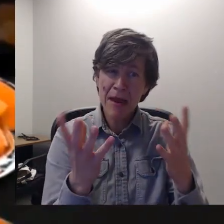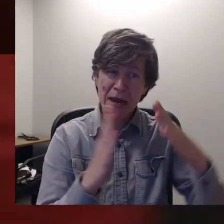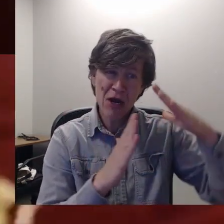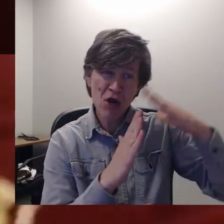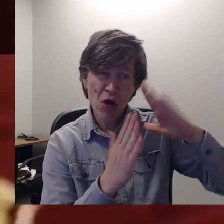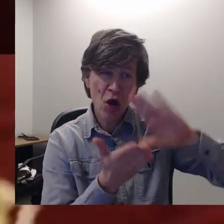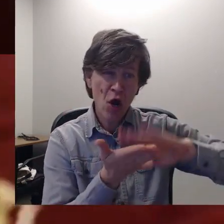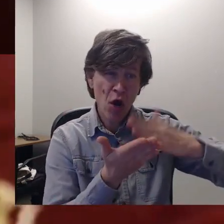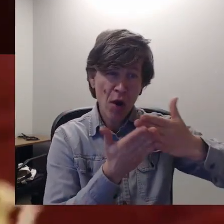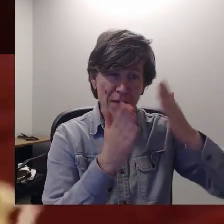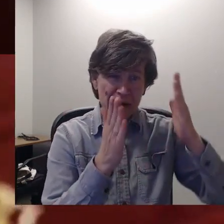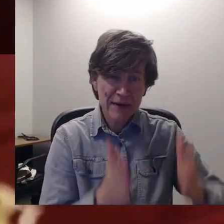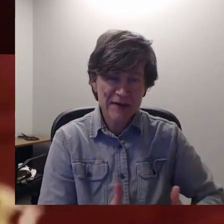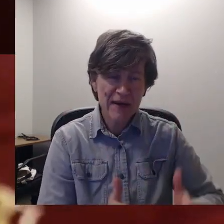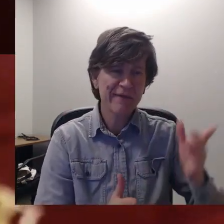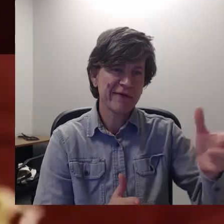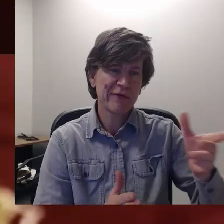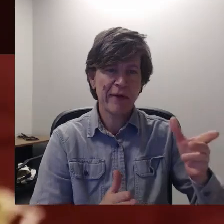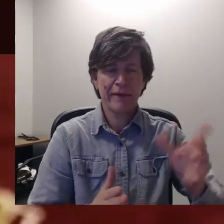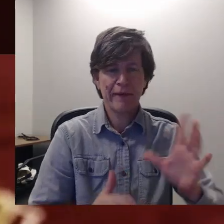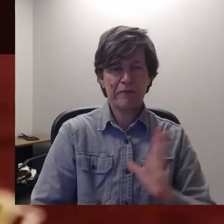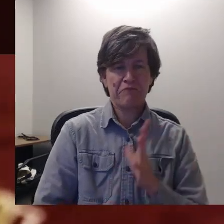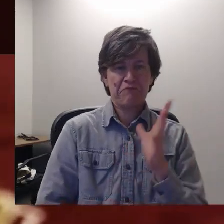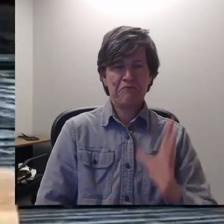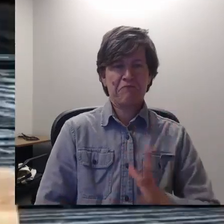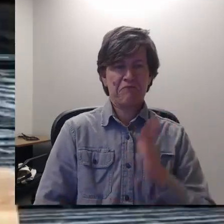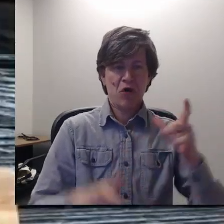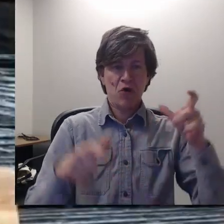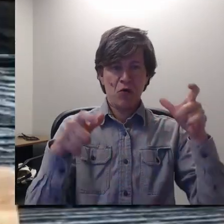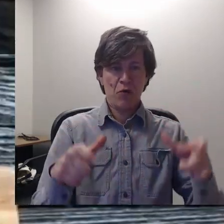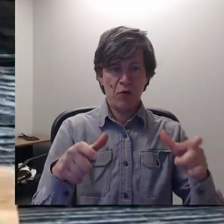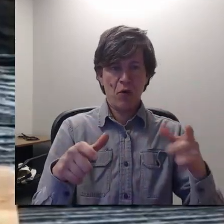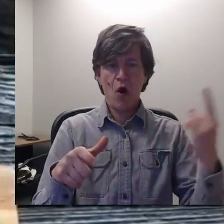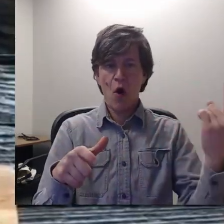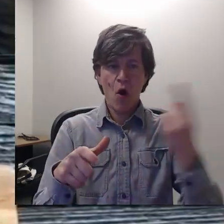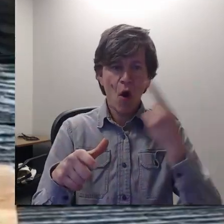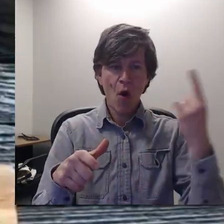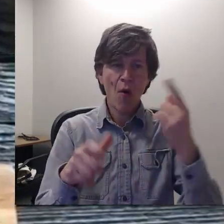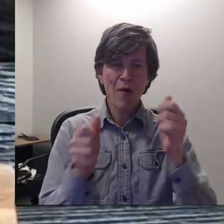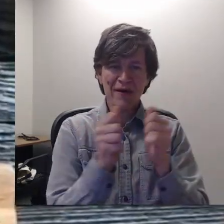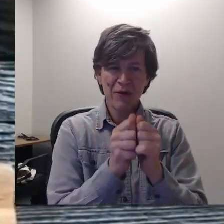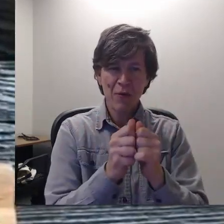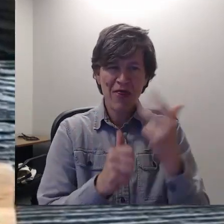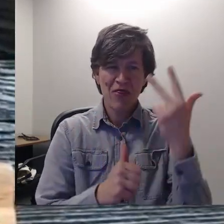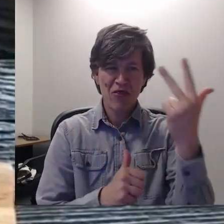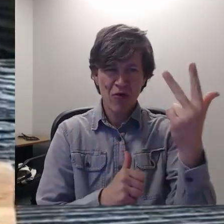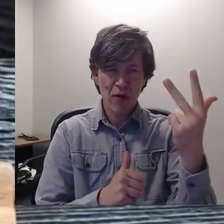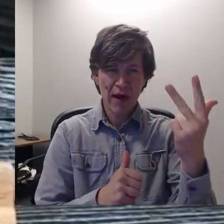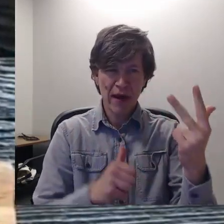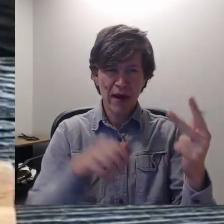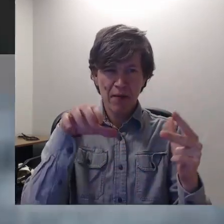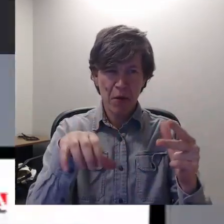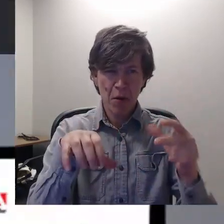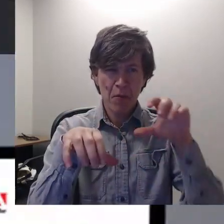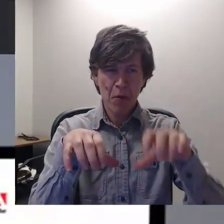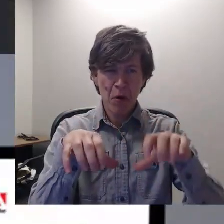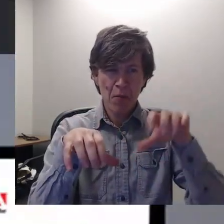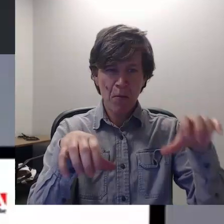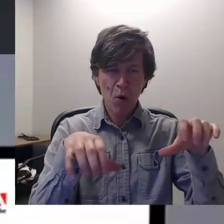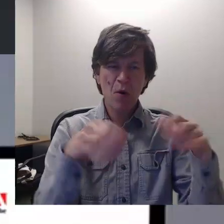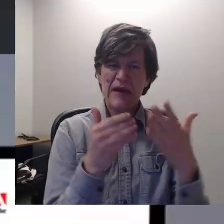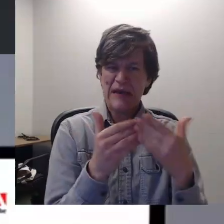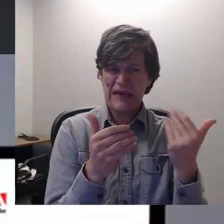arrange like high quality cuisine, they always do it in thirds. And it just provides this easy structure that you can work within. So a lot of the